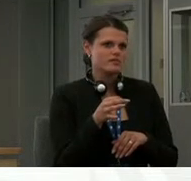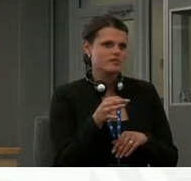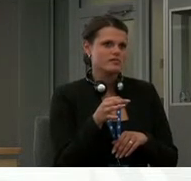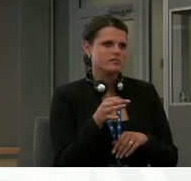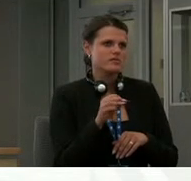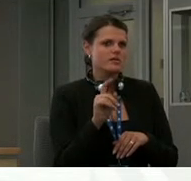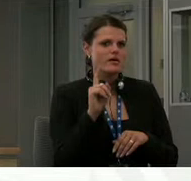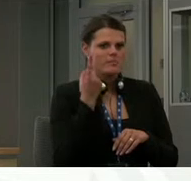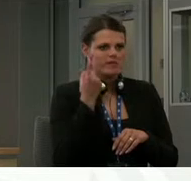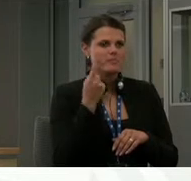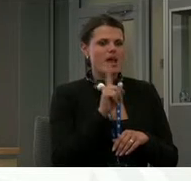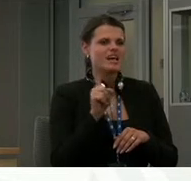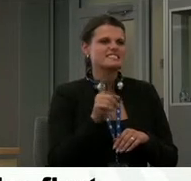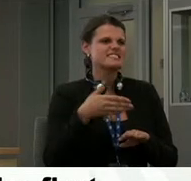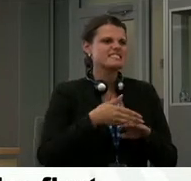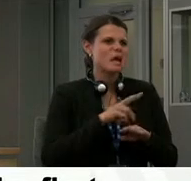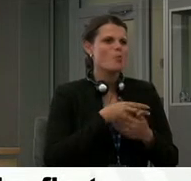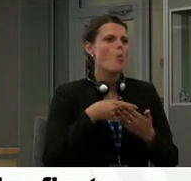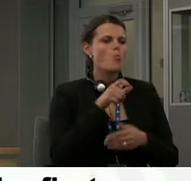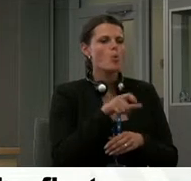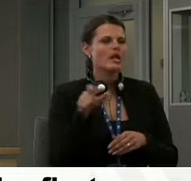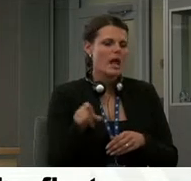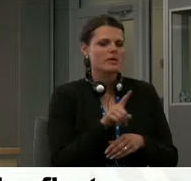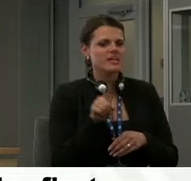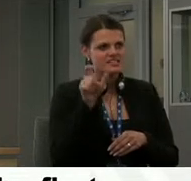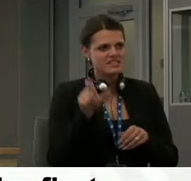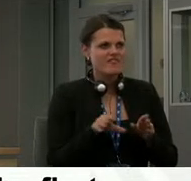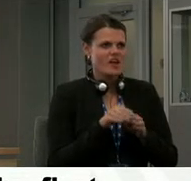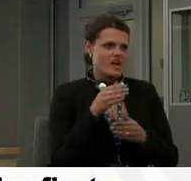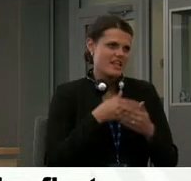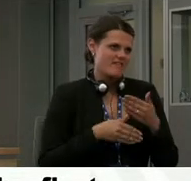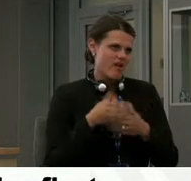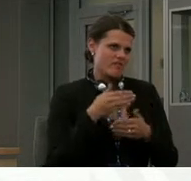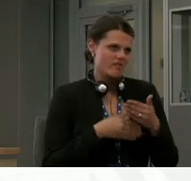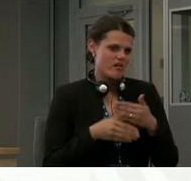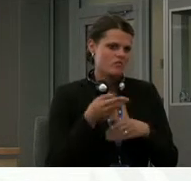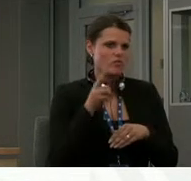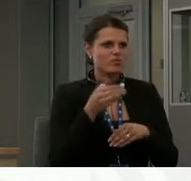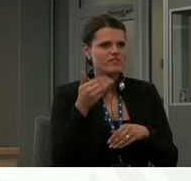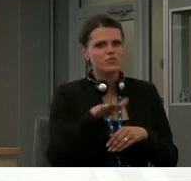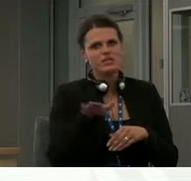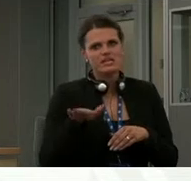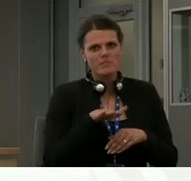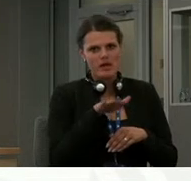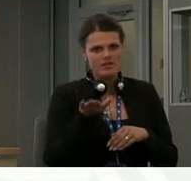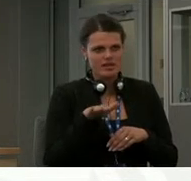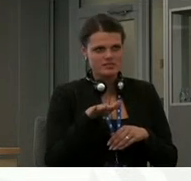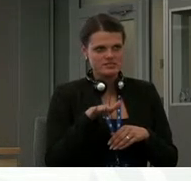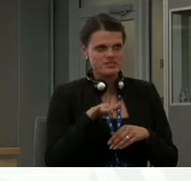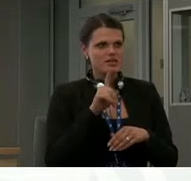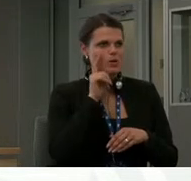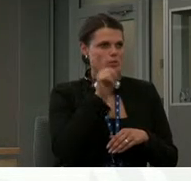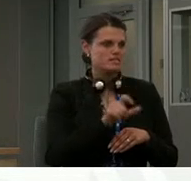first among the victims are persons with disabilities and their families.